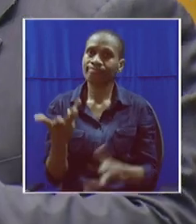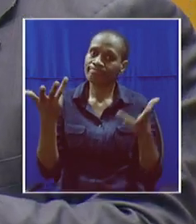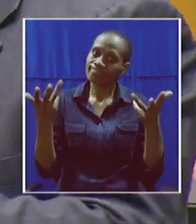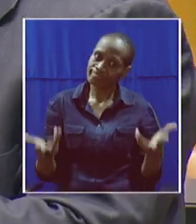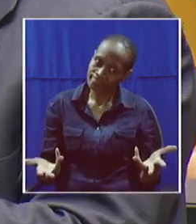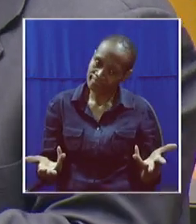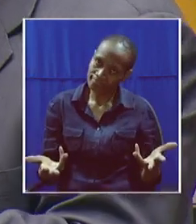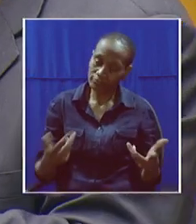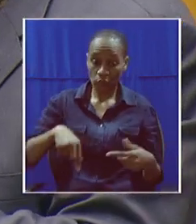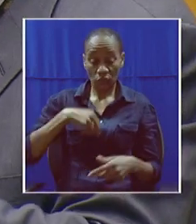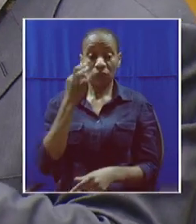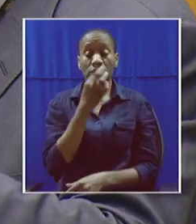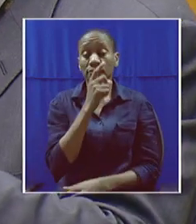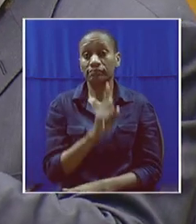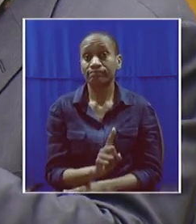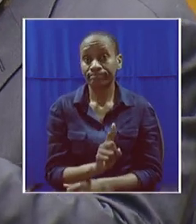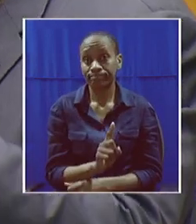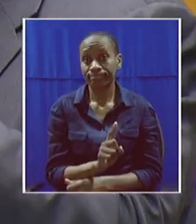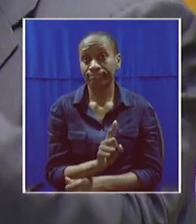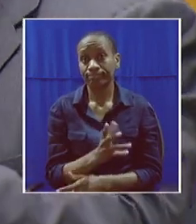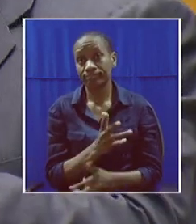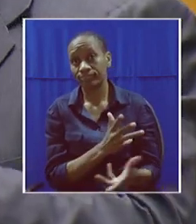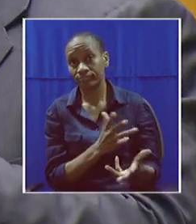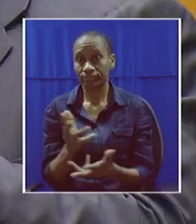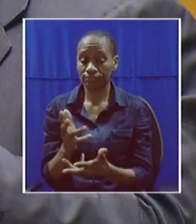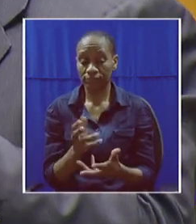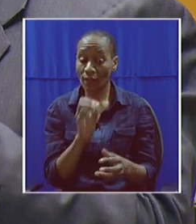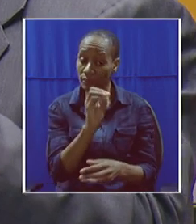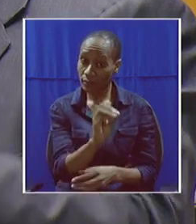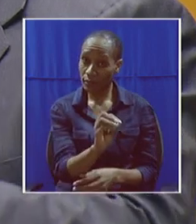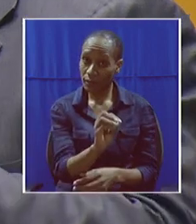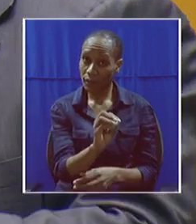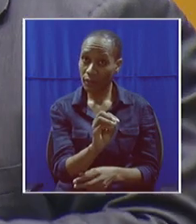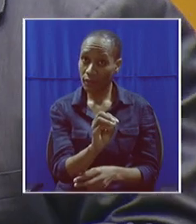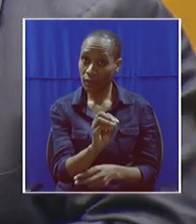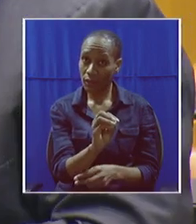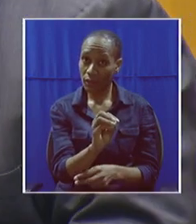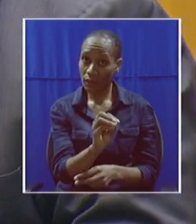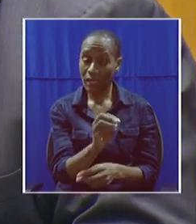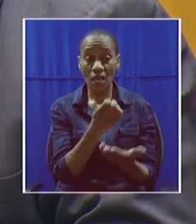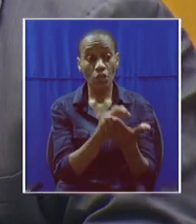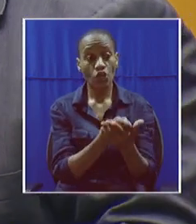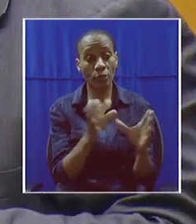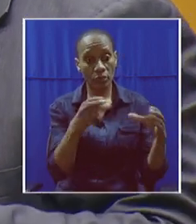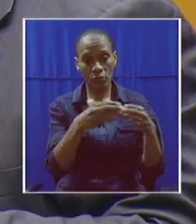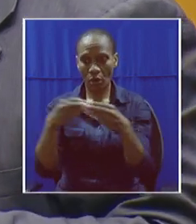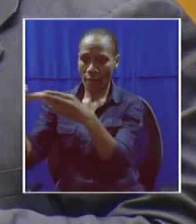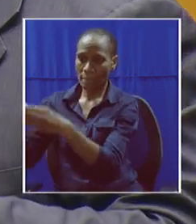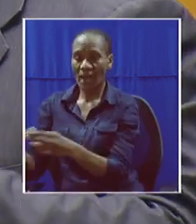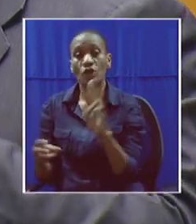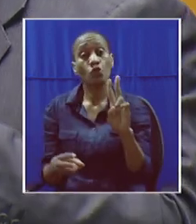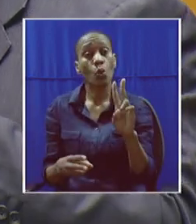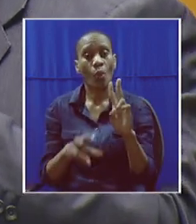um we say that um there are two sectors of the economy which could